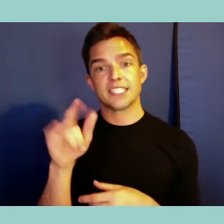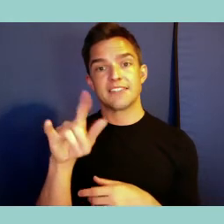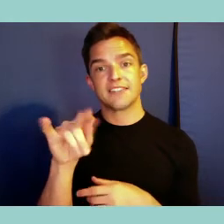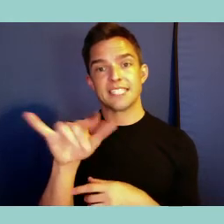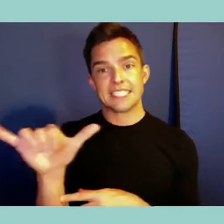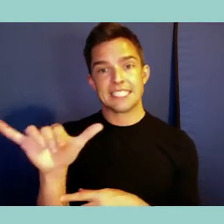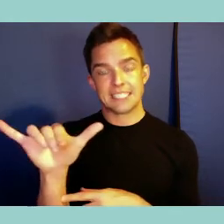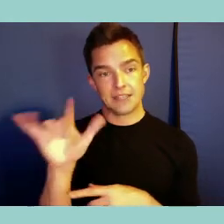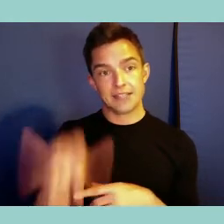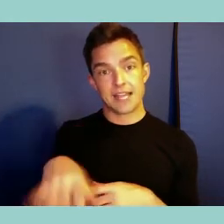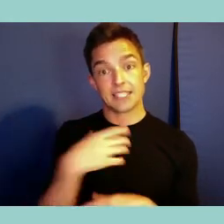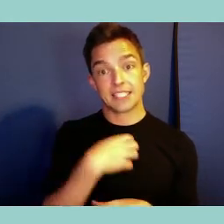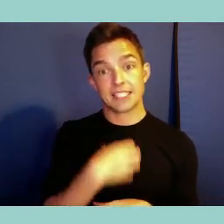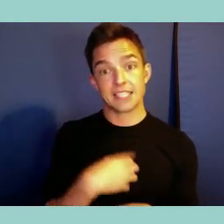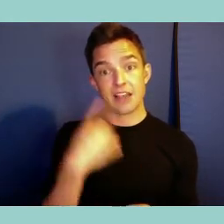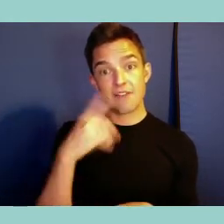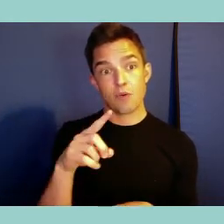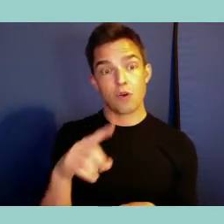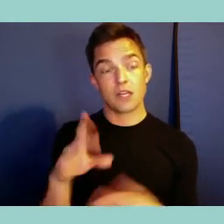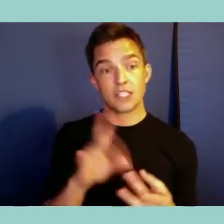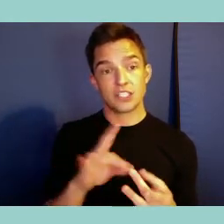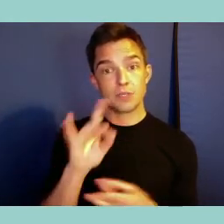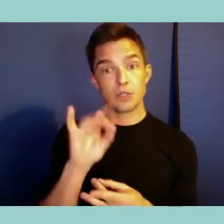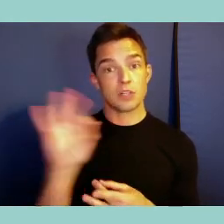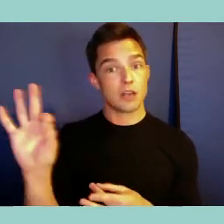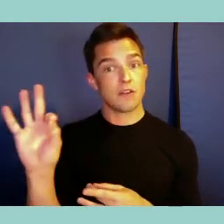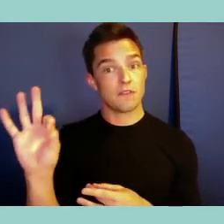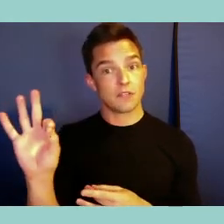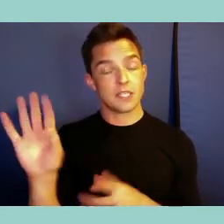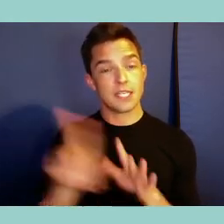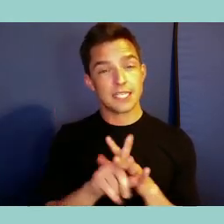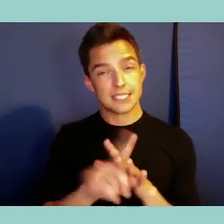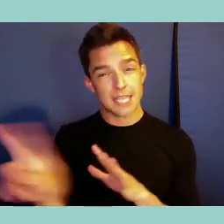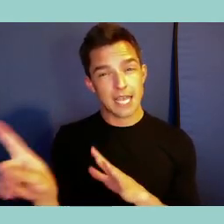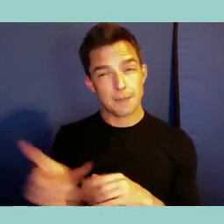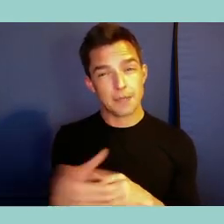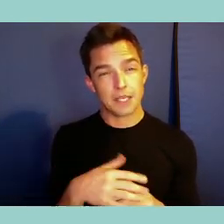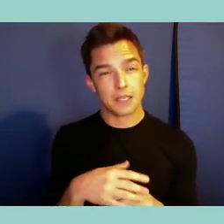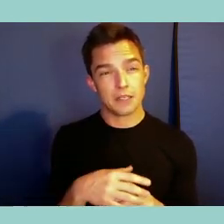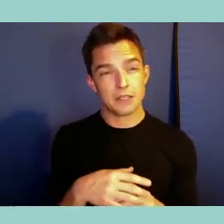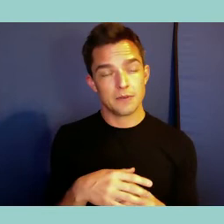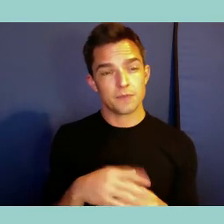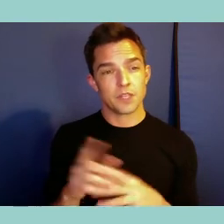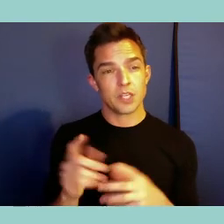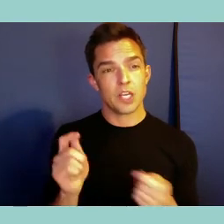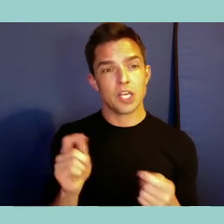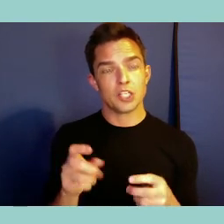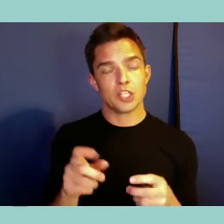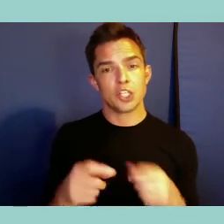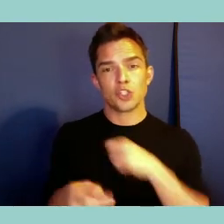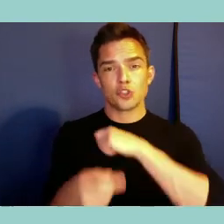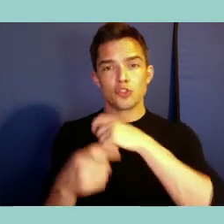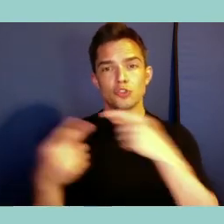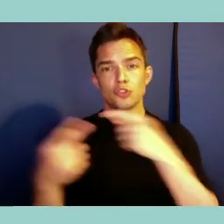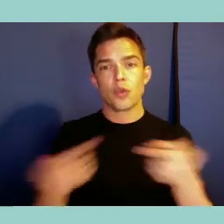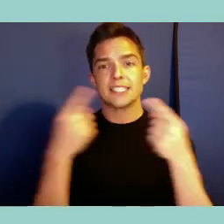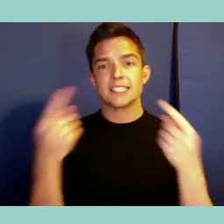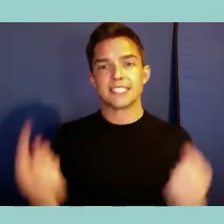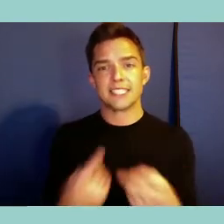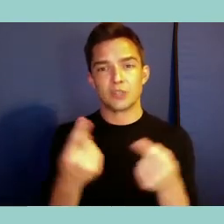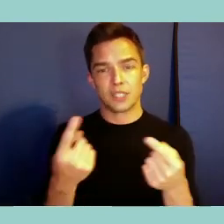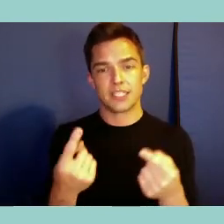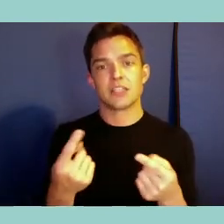a desire for and a spirit of escaping and transgressing the proper